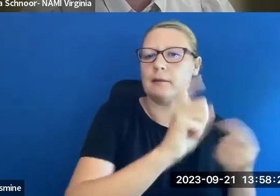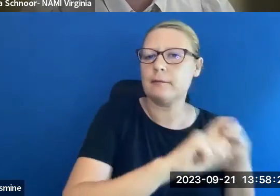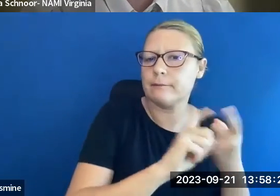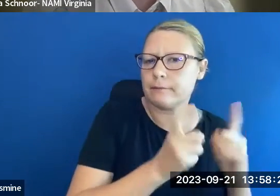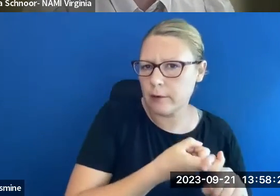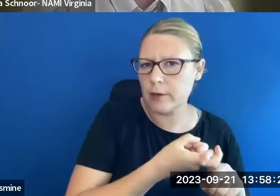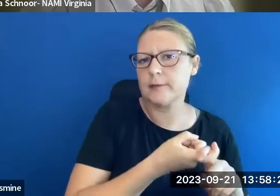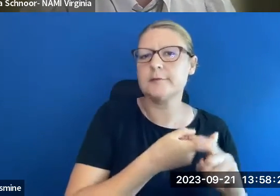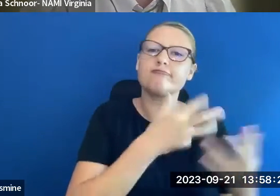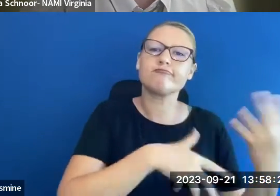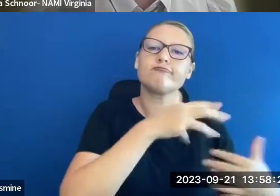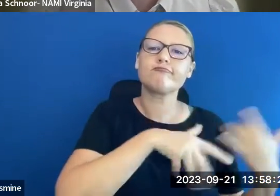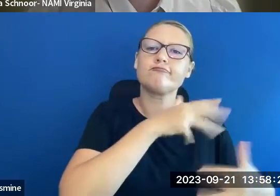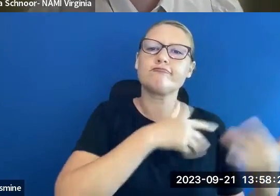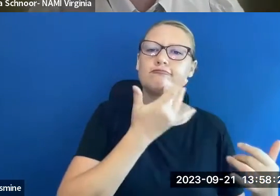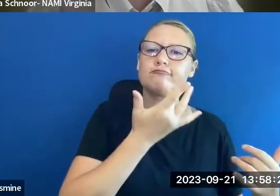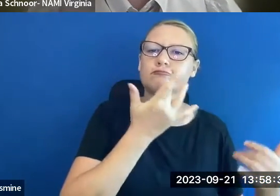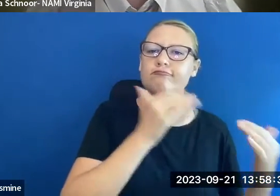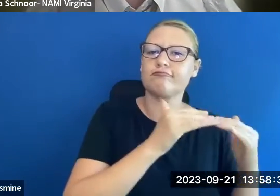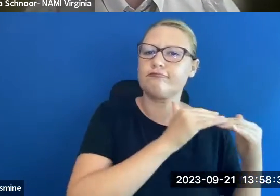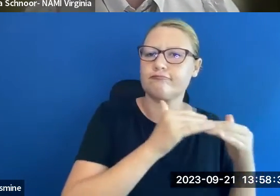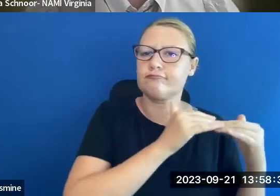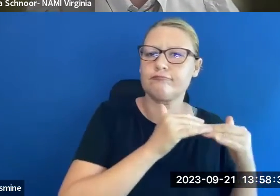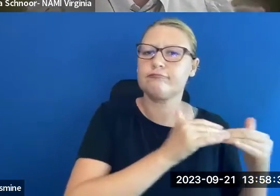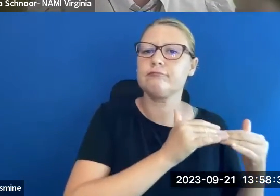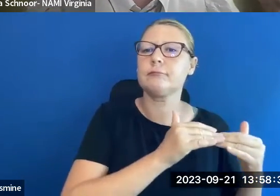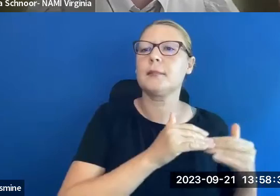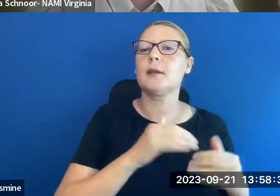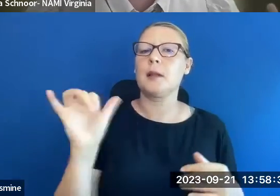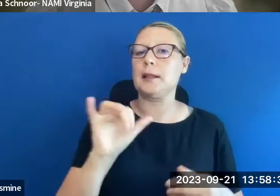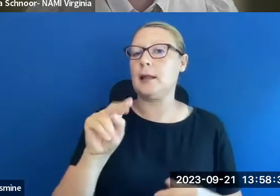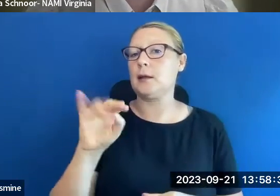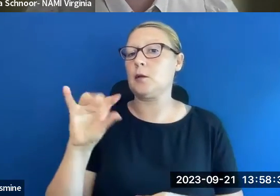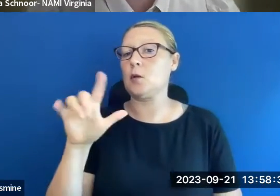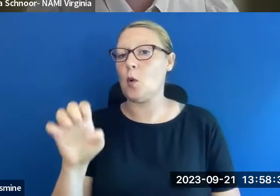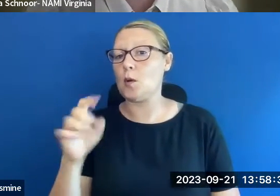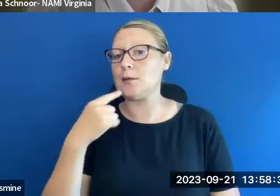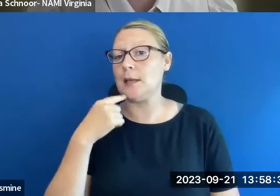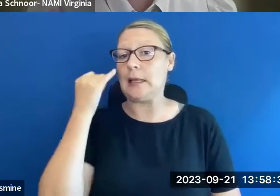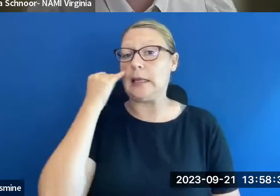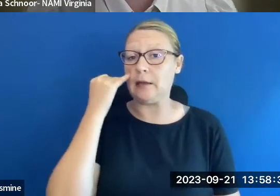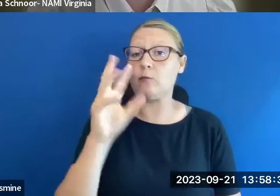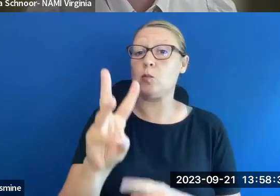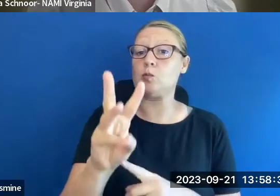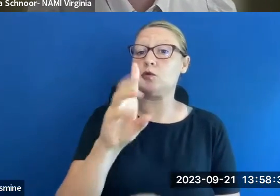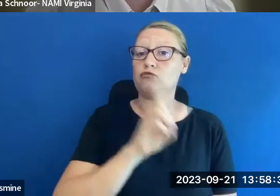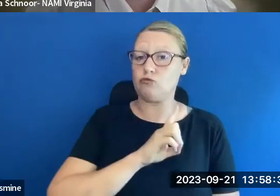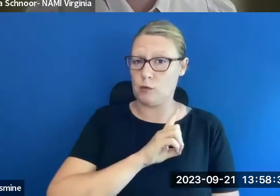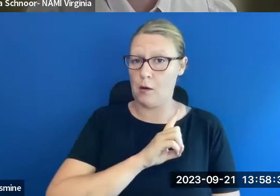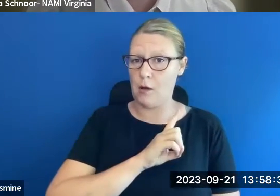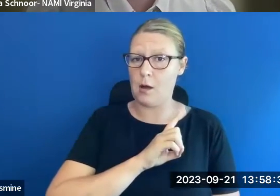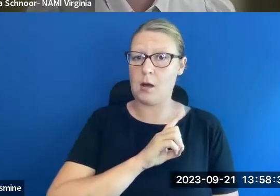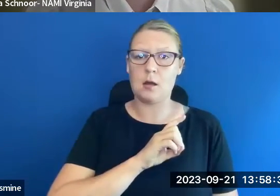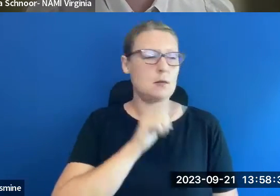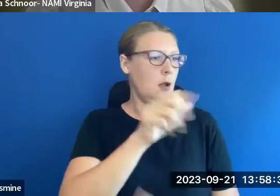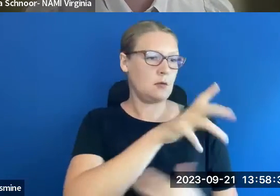like Nicole was saying, if they're withdrawing from both friends and family, that may be a signifier that something